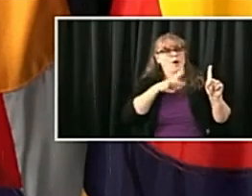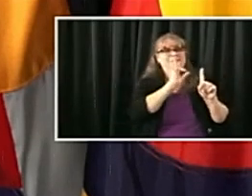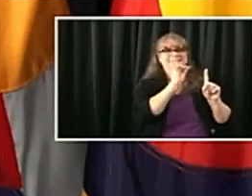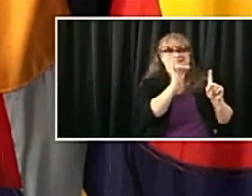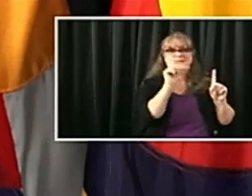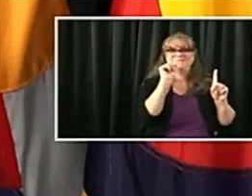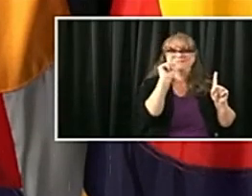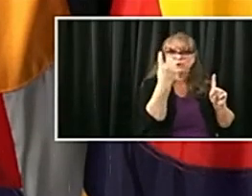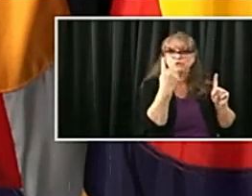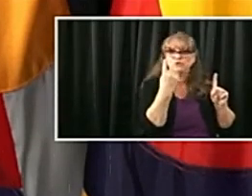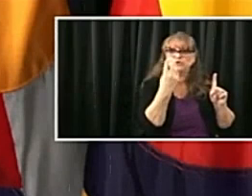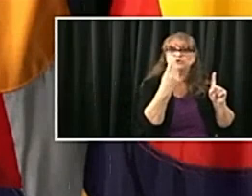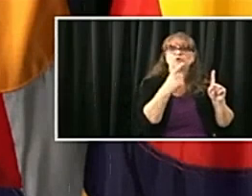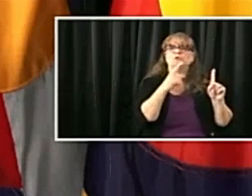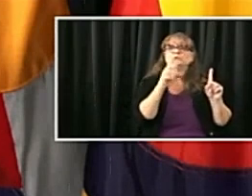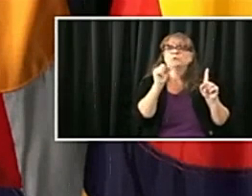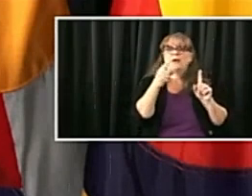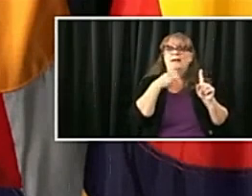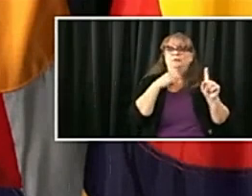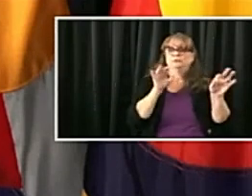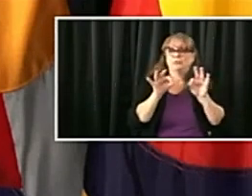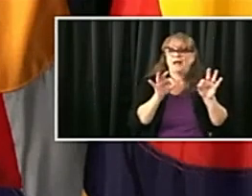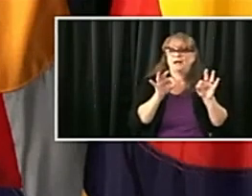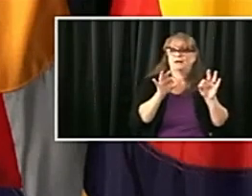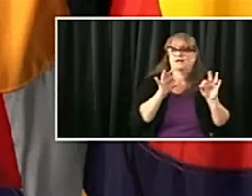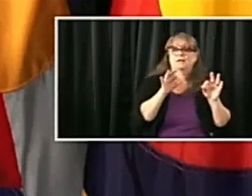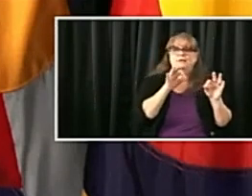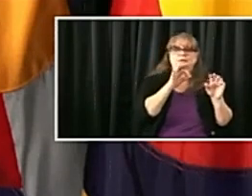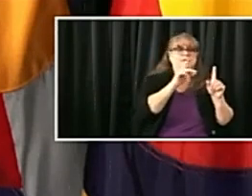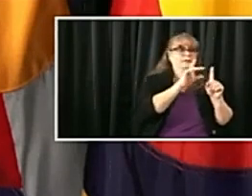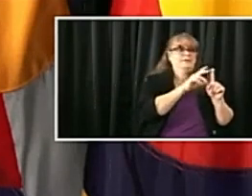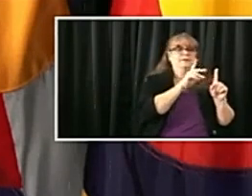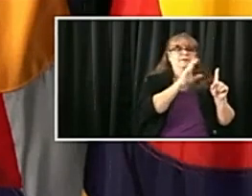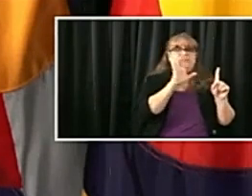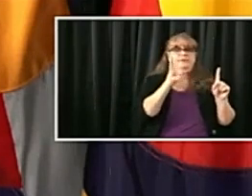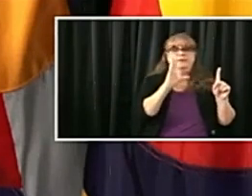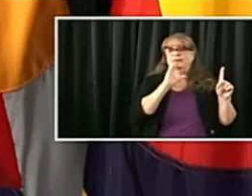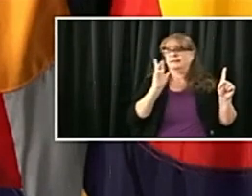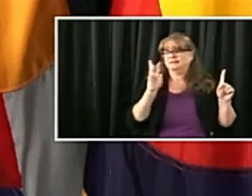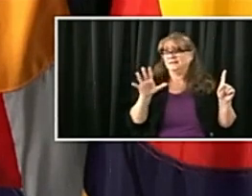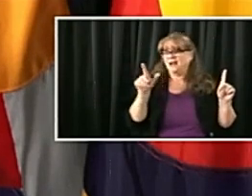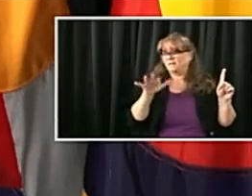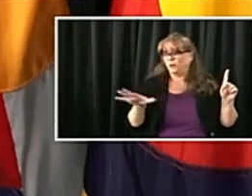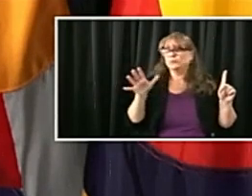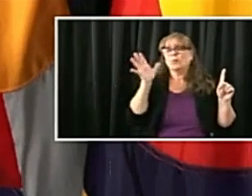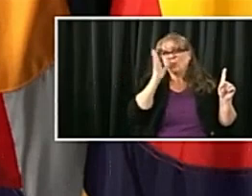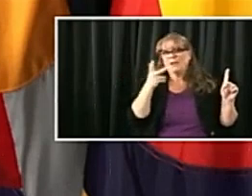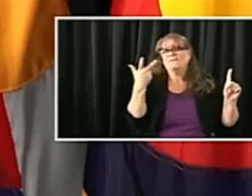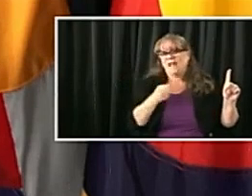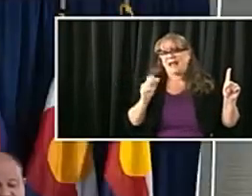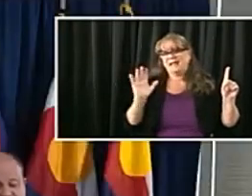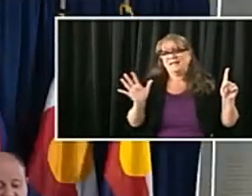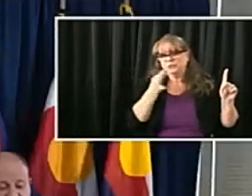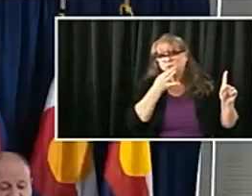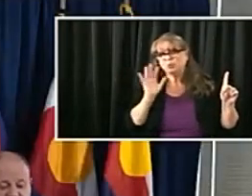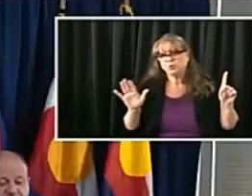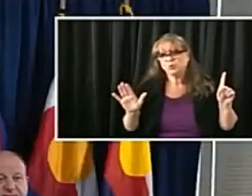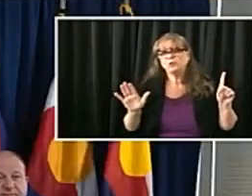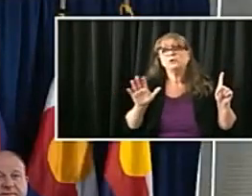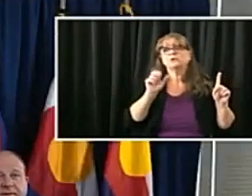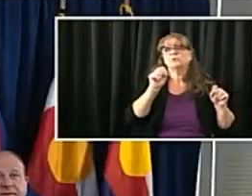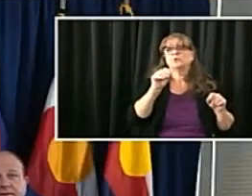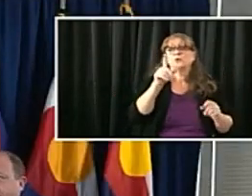availability to people age 65 and up shortly. I think, sorry, Dr. Herlihy had an answer on that.